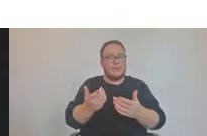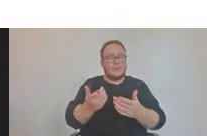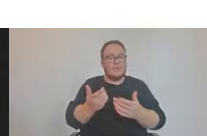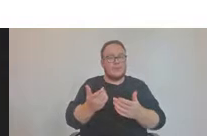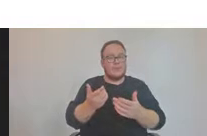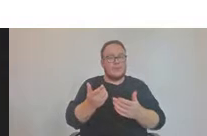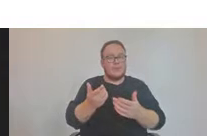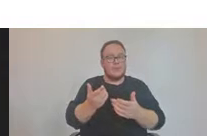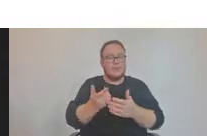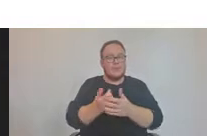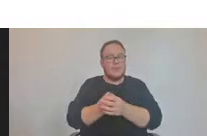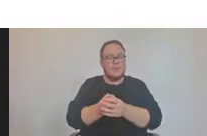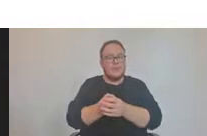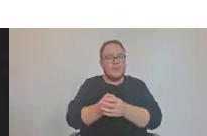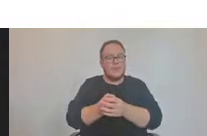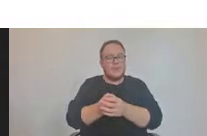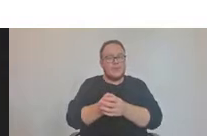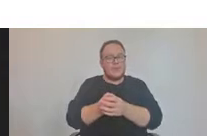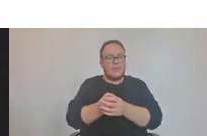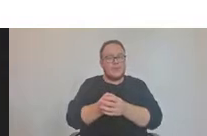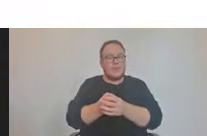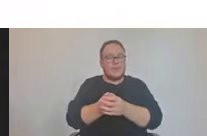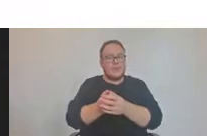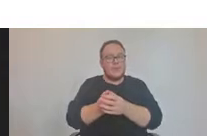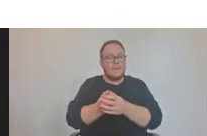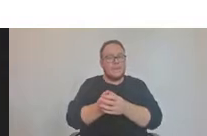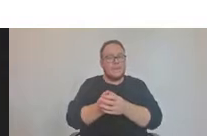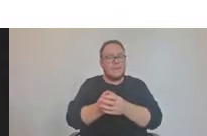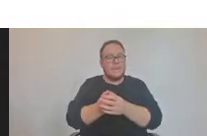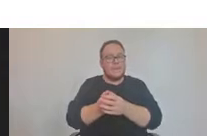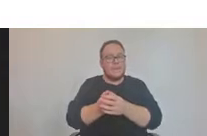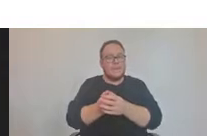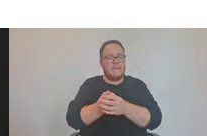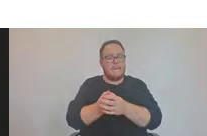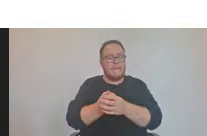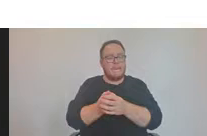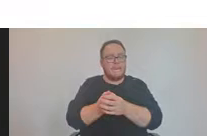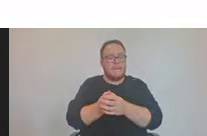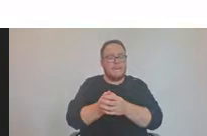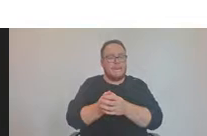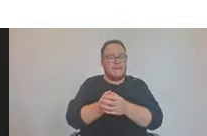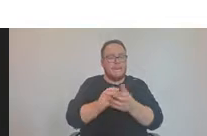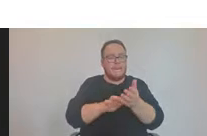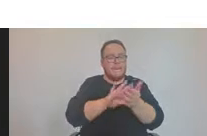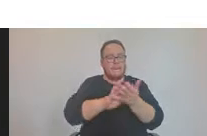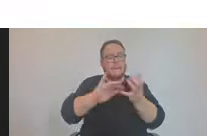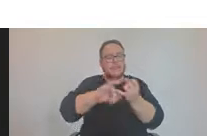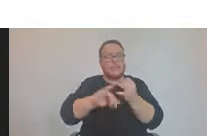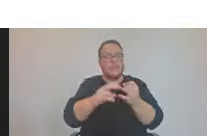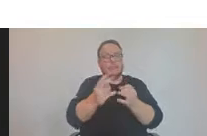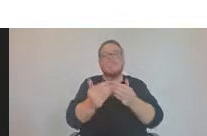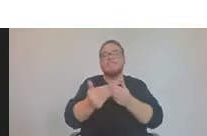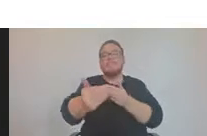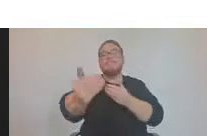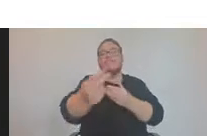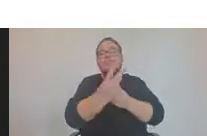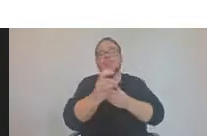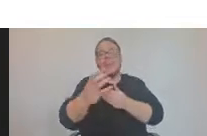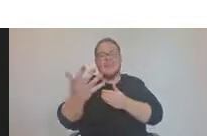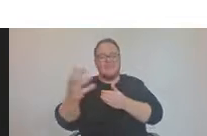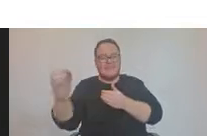into our system. As the NHS moves towards net zero by 2050, looking at how we heat